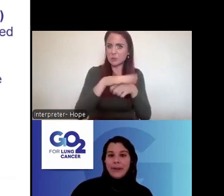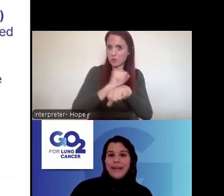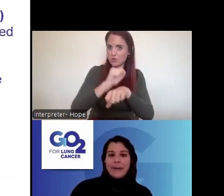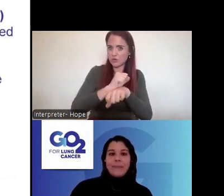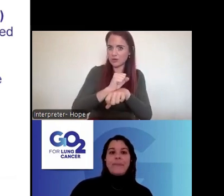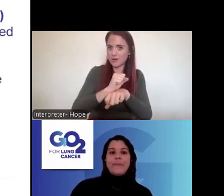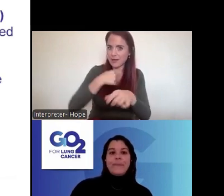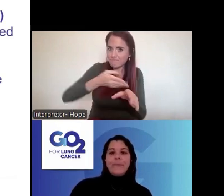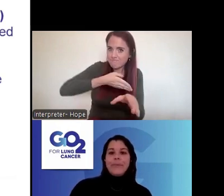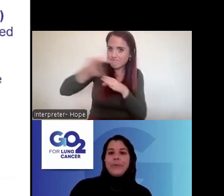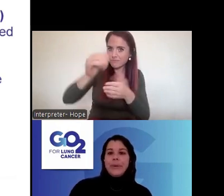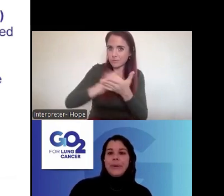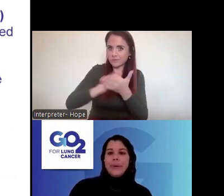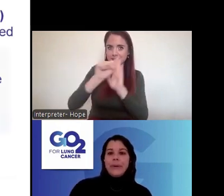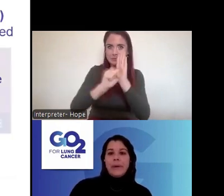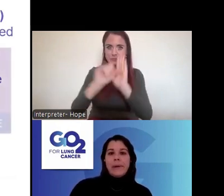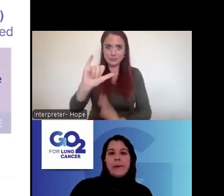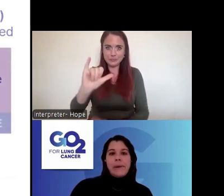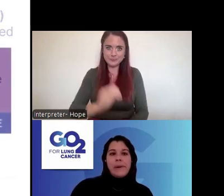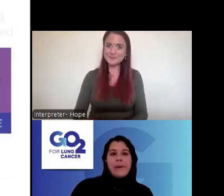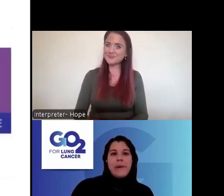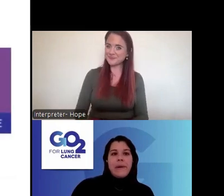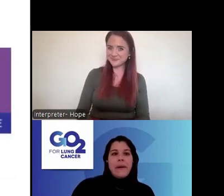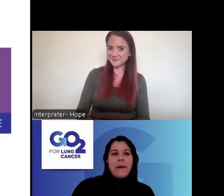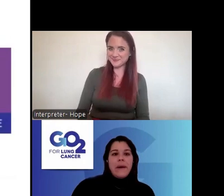in New York State.